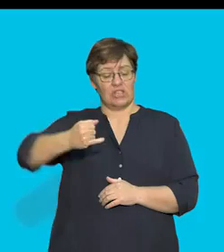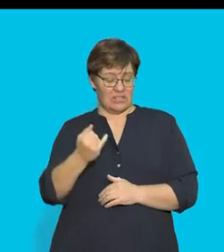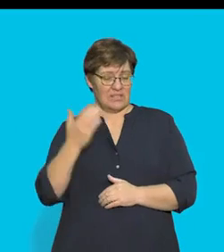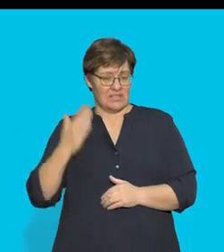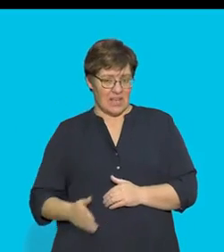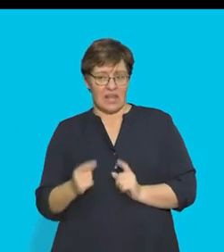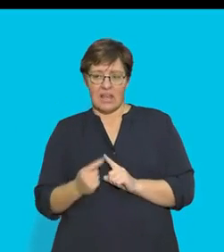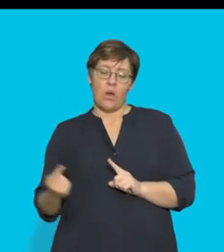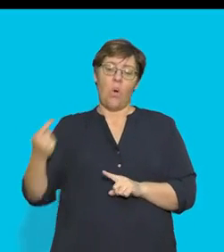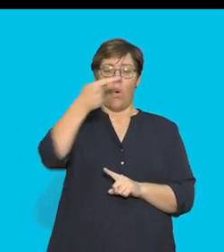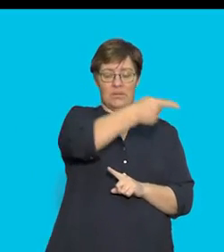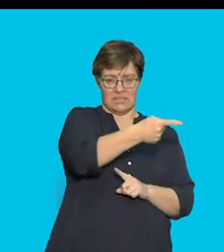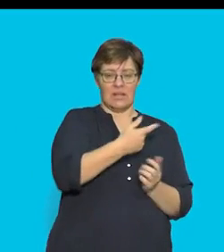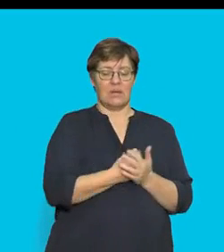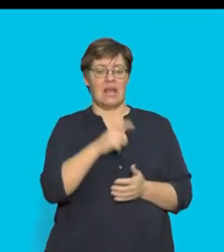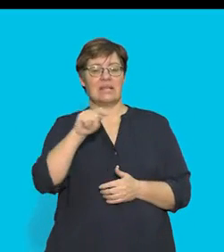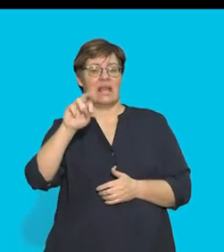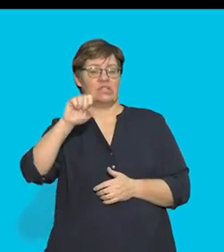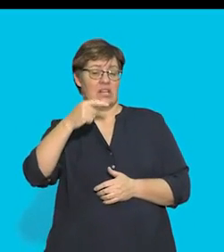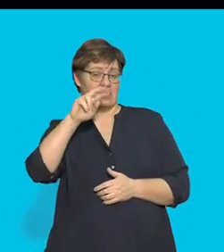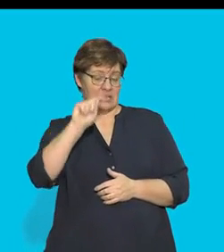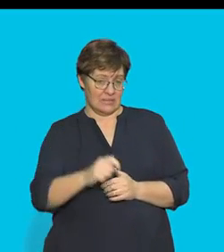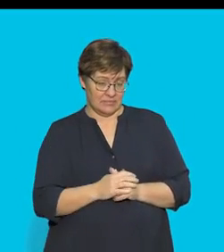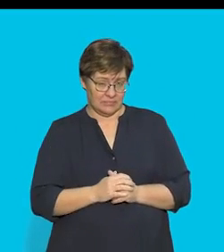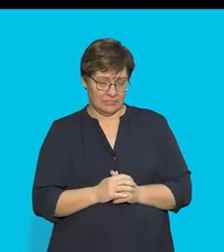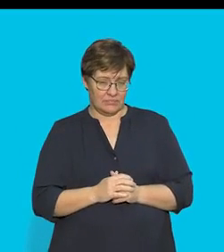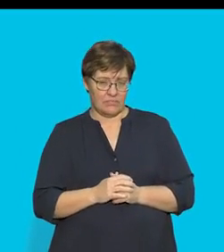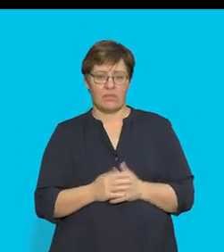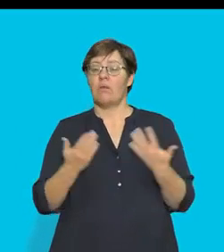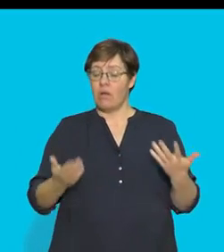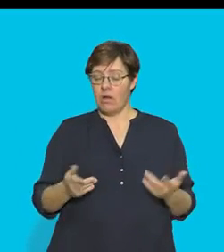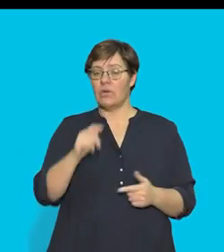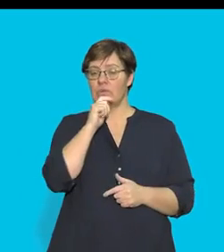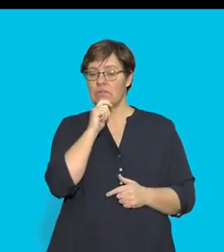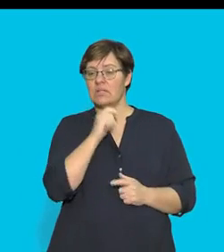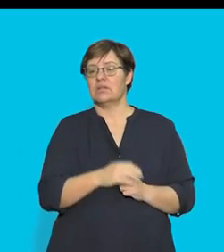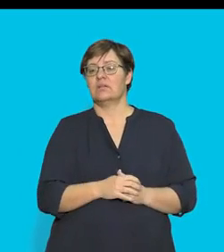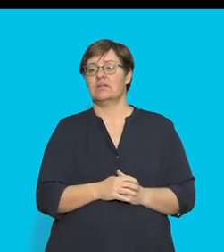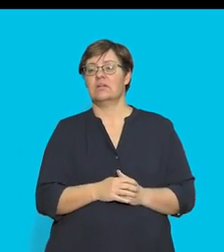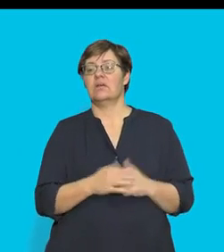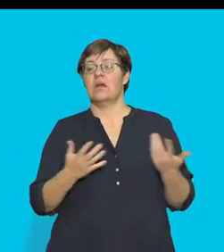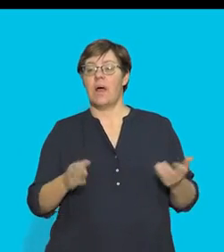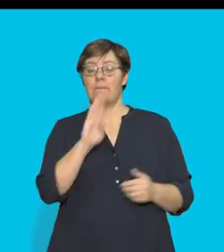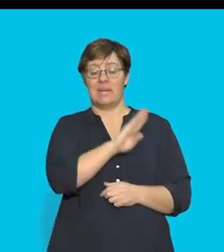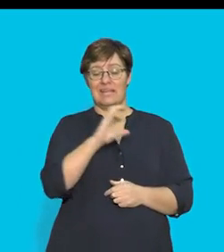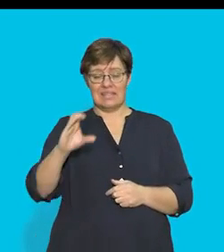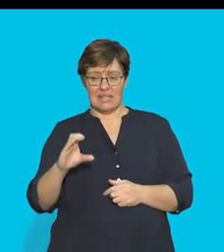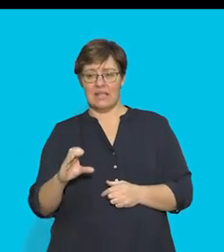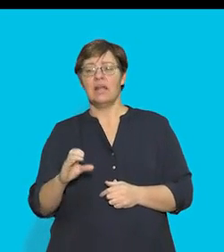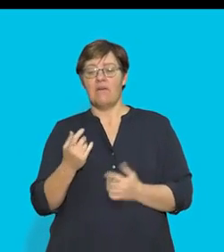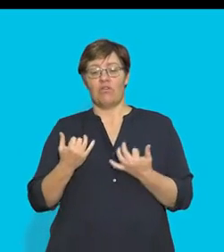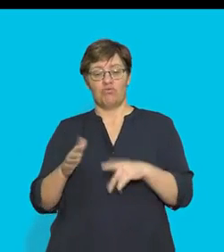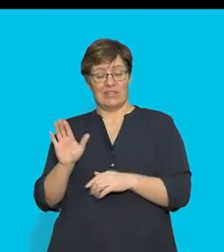use tangent in that triangle. So we need to find BC first. BC belongs to this green triangle